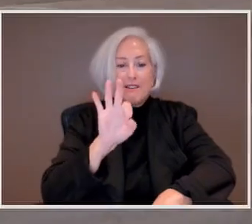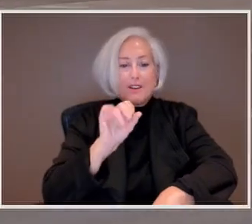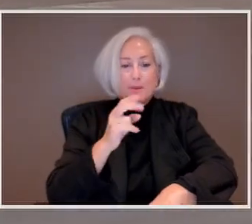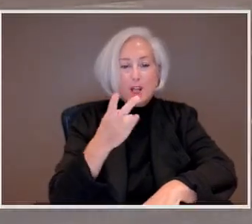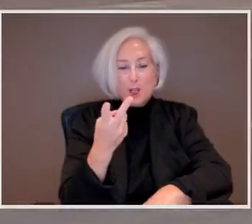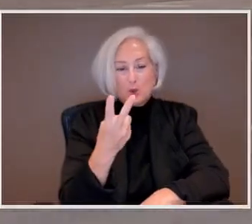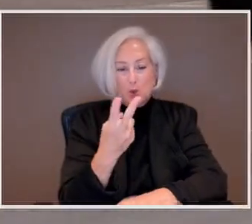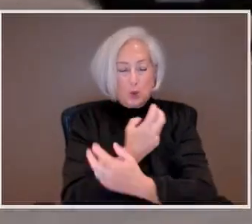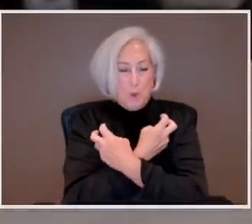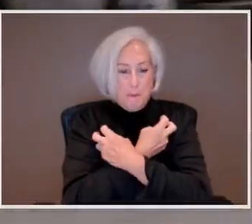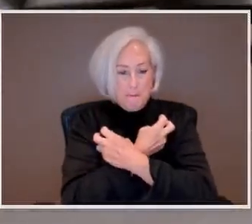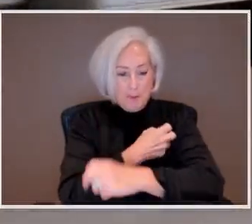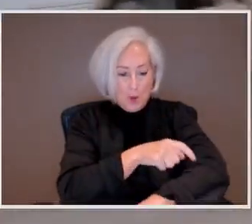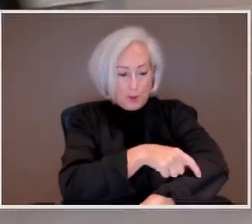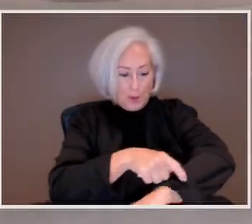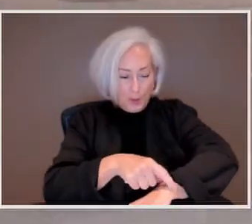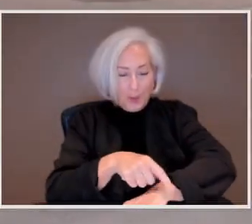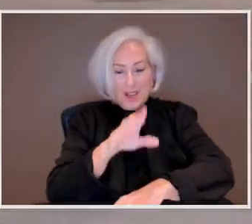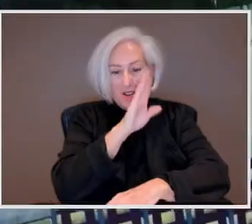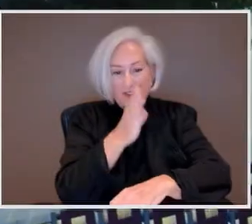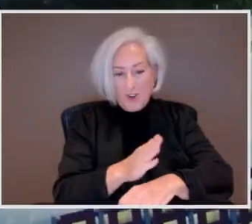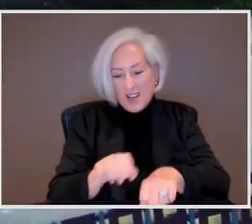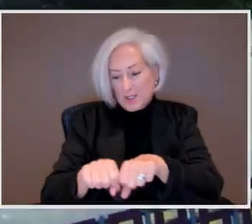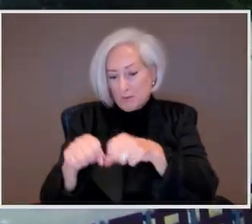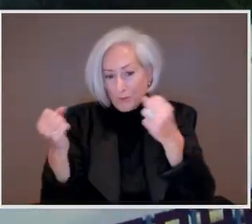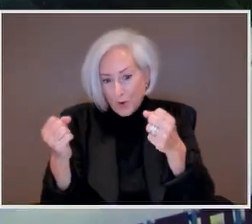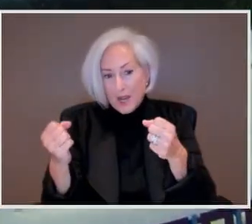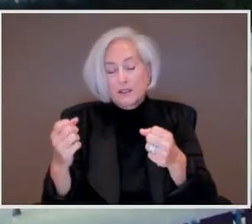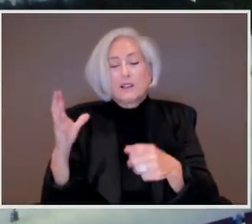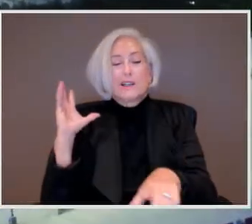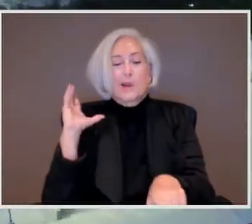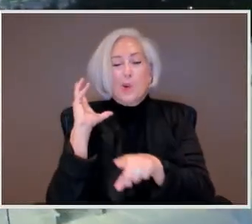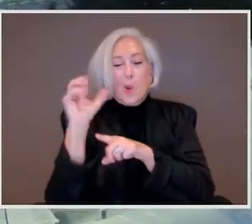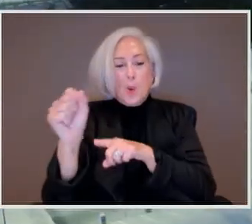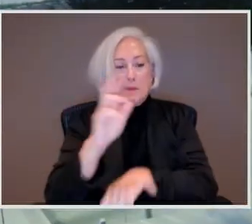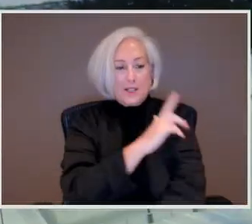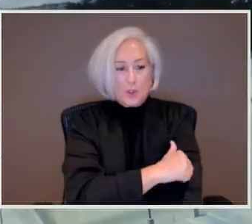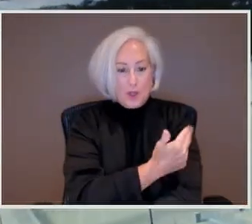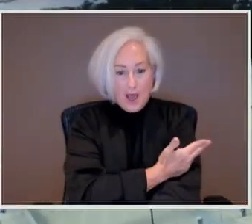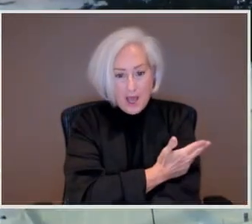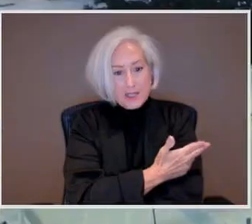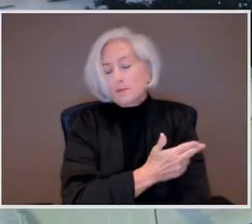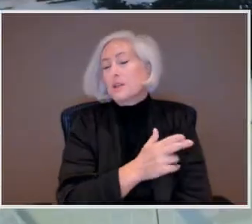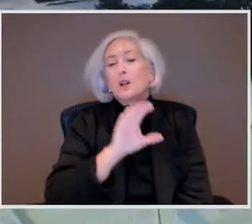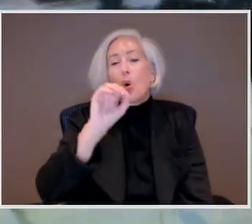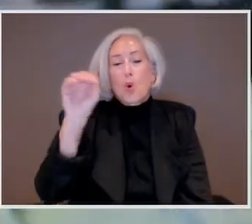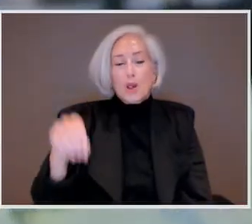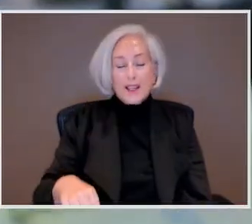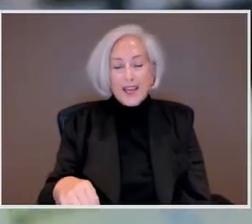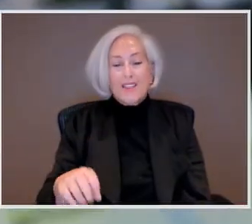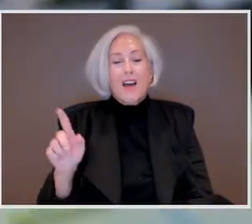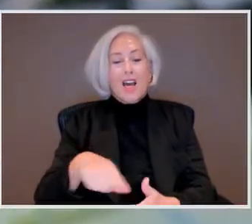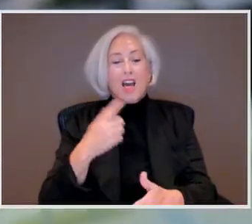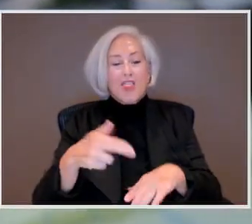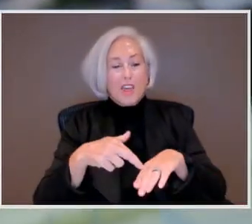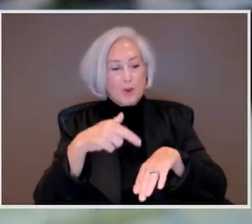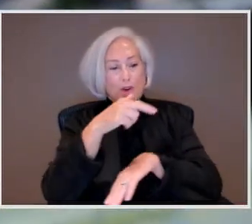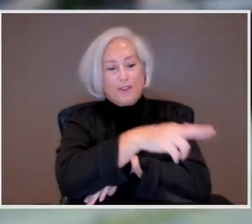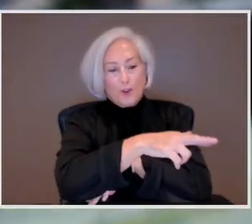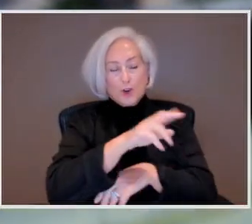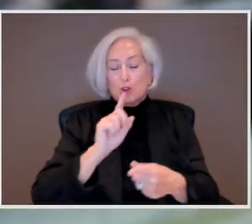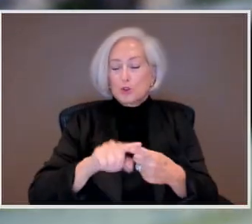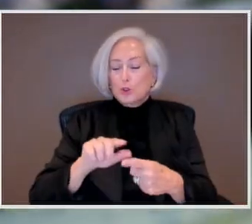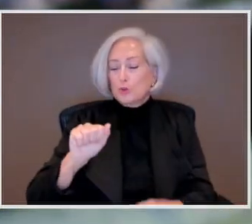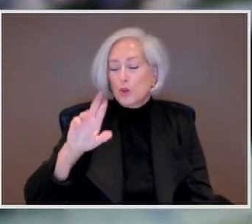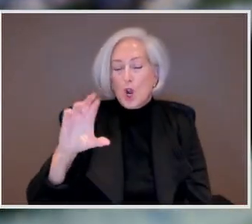there took one look at Gage and immediately referred him to the University of Kansas Health System and orthopedic surgeon Archie Headings.